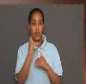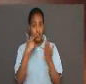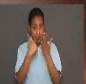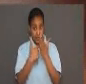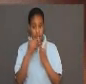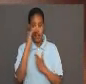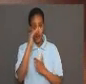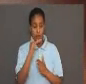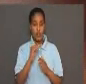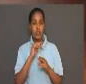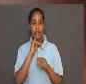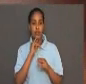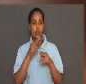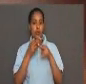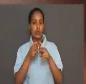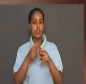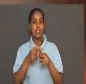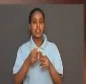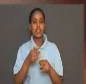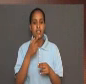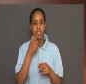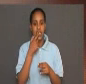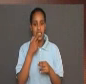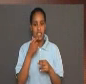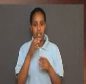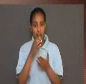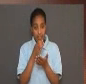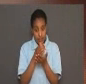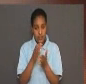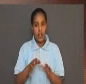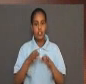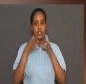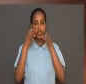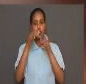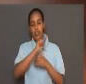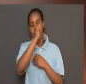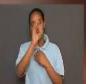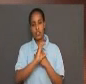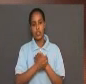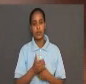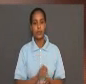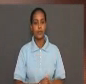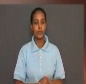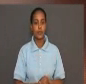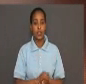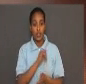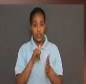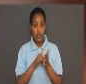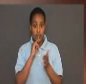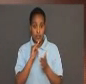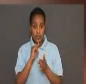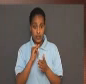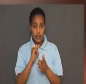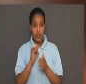level is called the glass transition temperature. It is